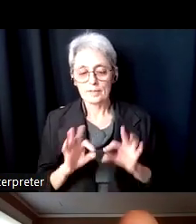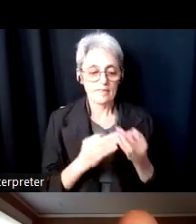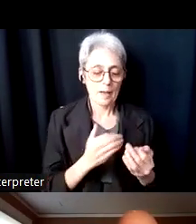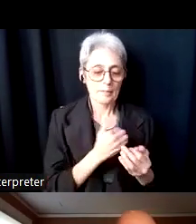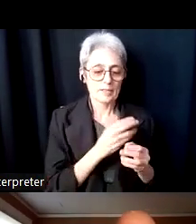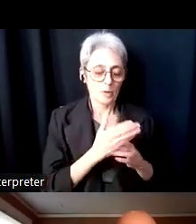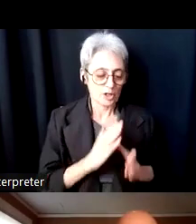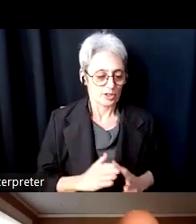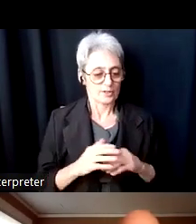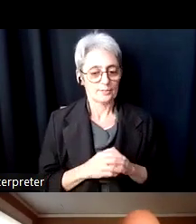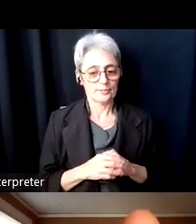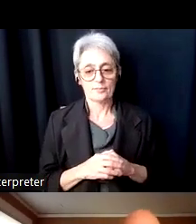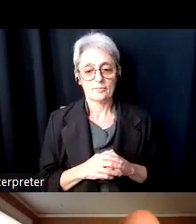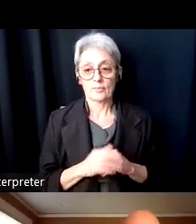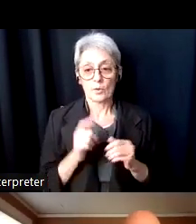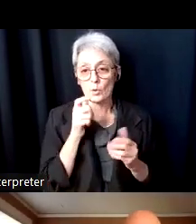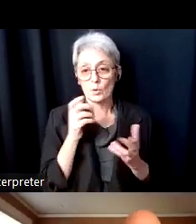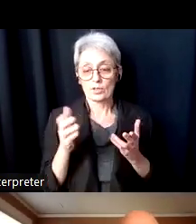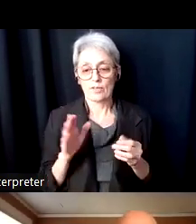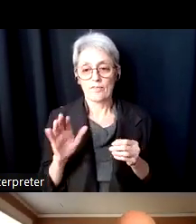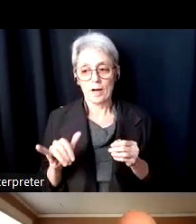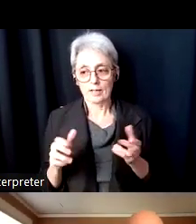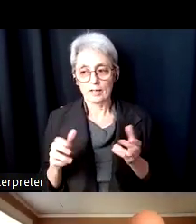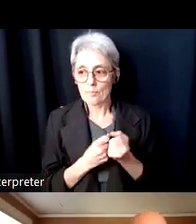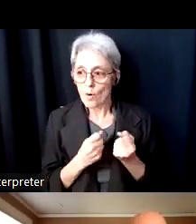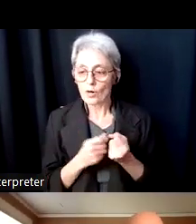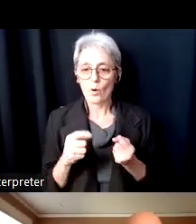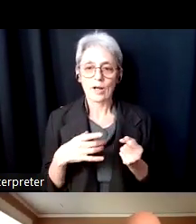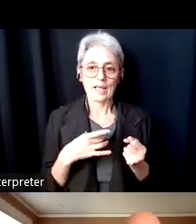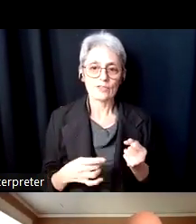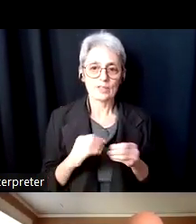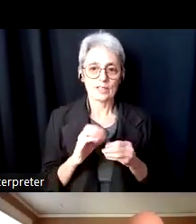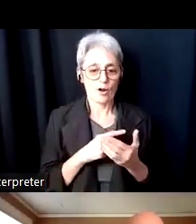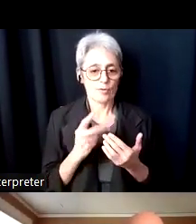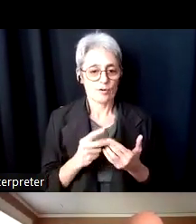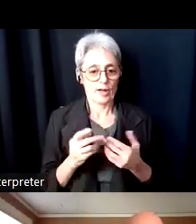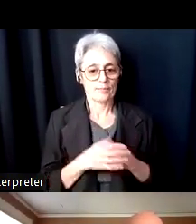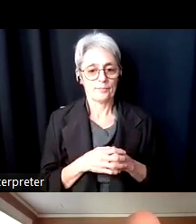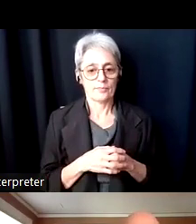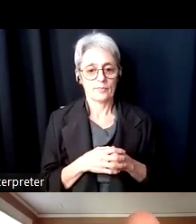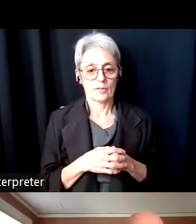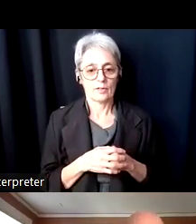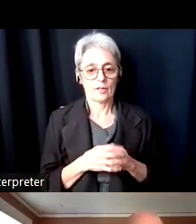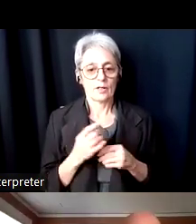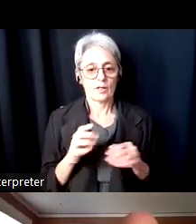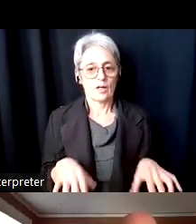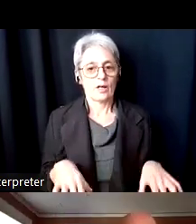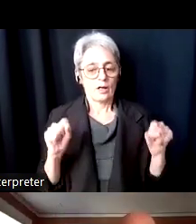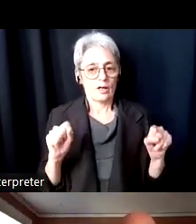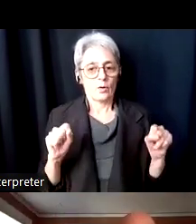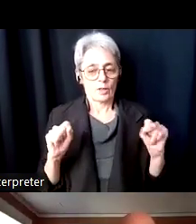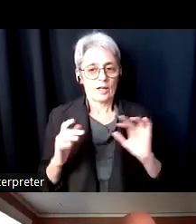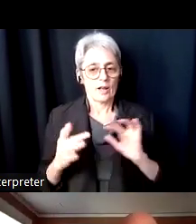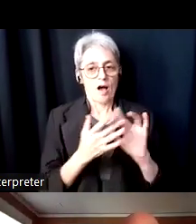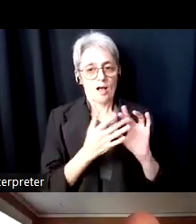people served by who support or have an interest in our program. And we conducted an online survey. We got